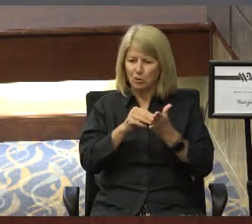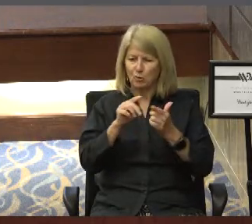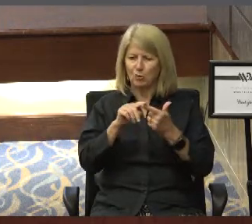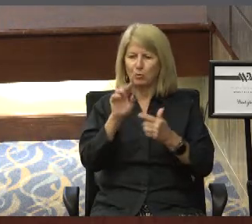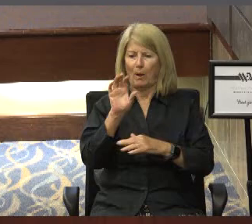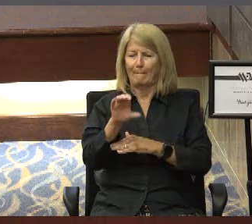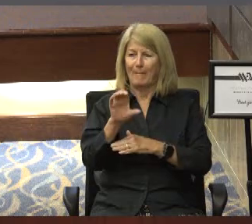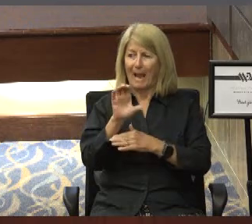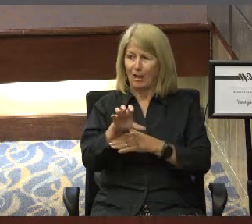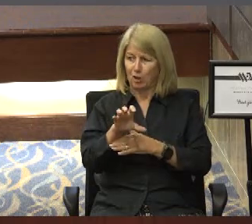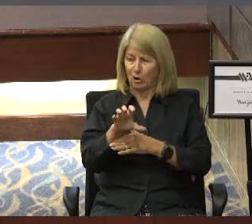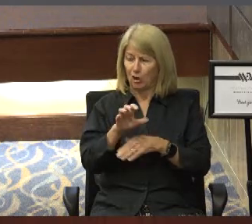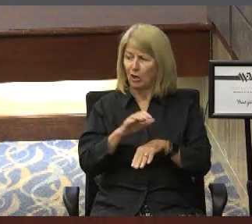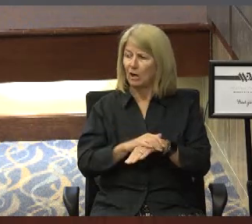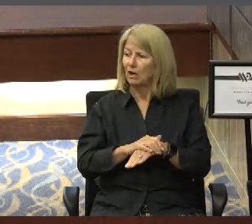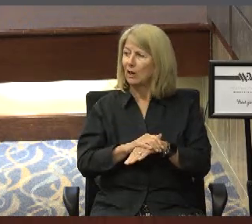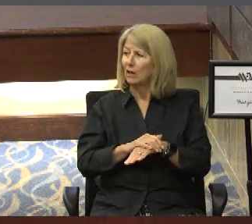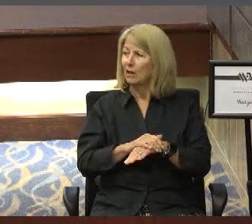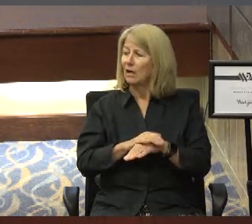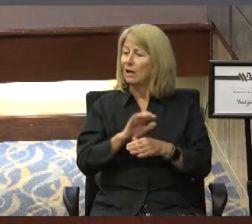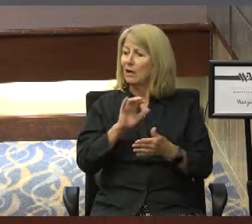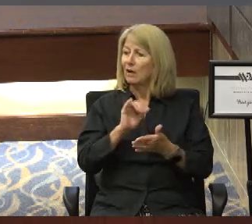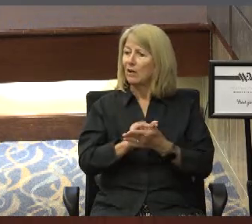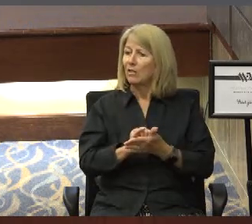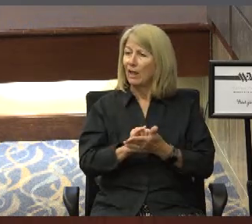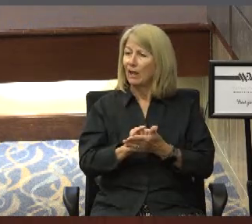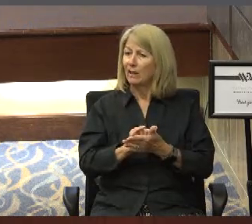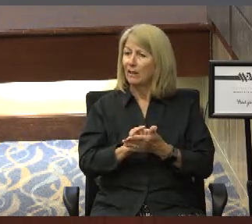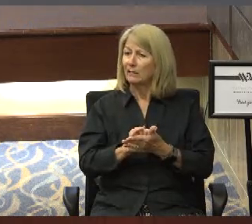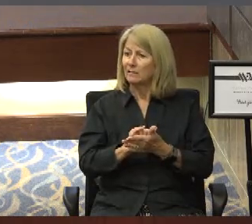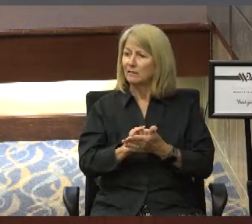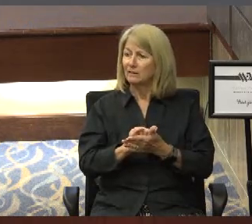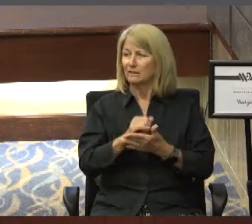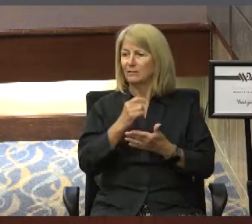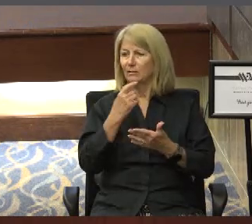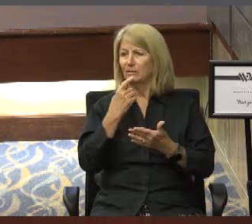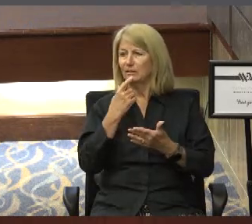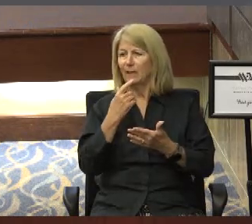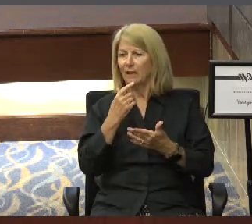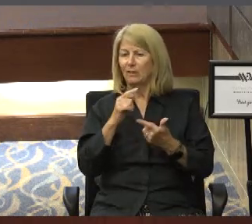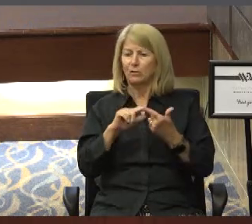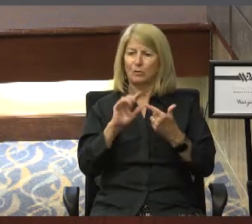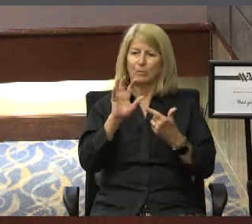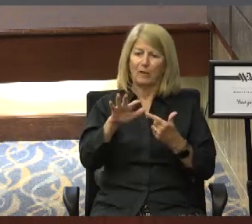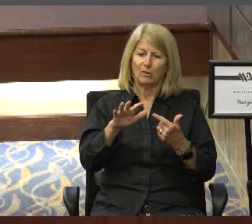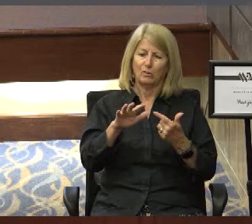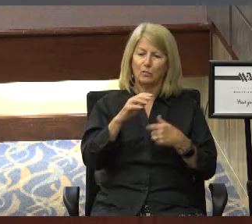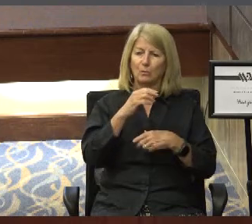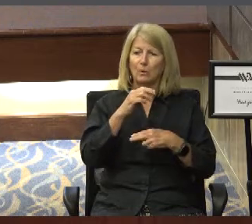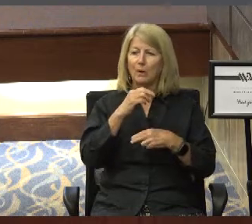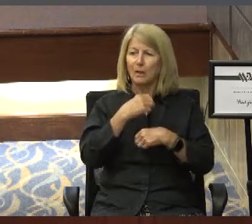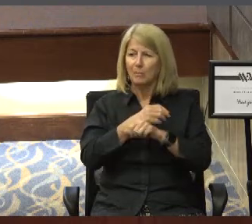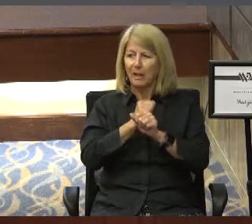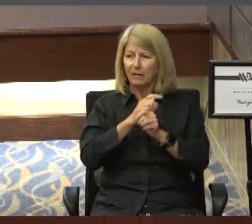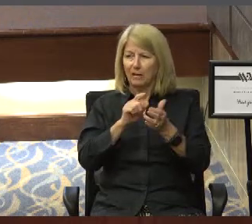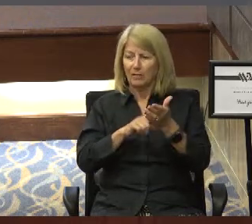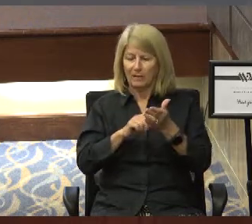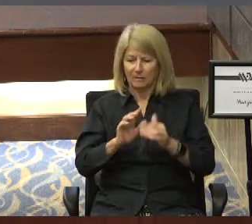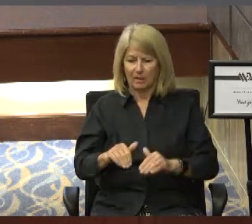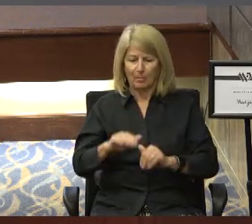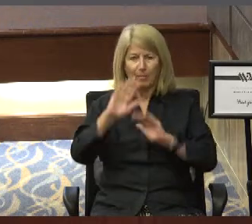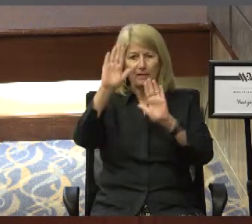Baylor, kind of indirect. We say it's to Baylor, but it's really to make this basketball pavilion sort of a more